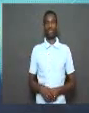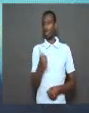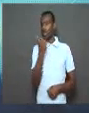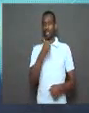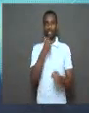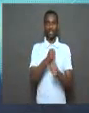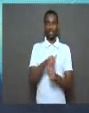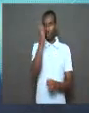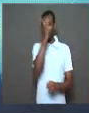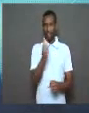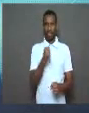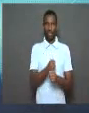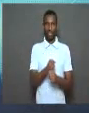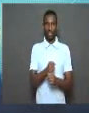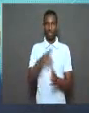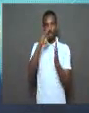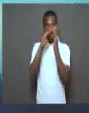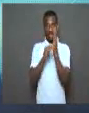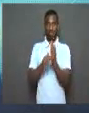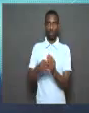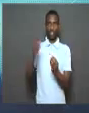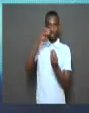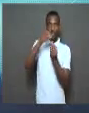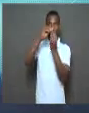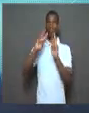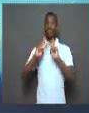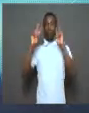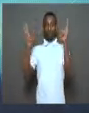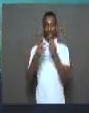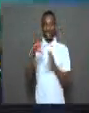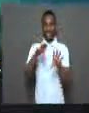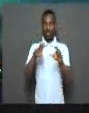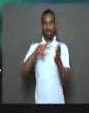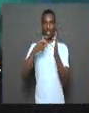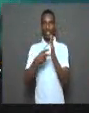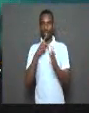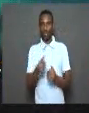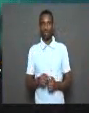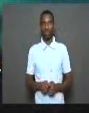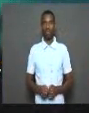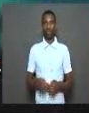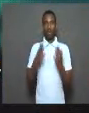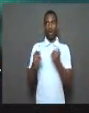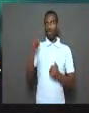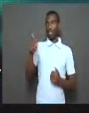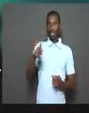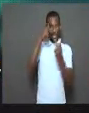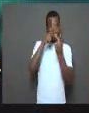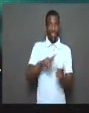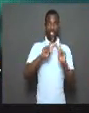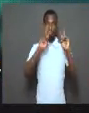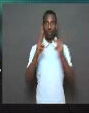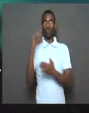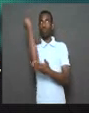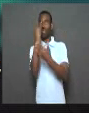Any work done by the system will increase the volume. Consider this pressure-volume diagram.